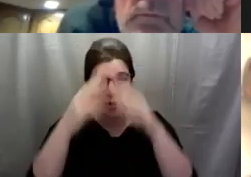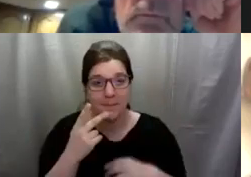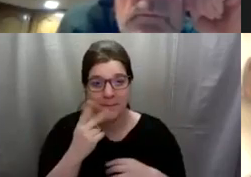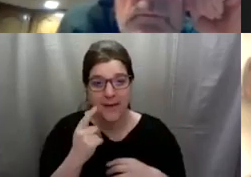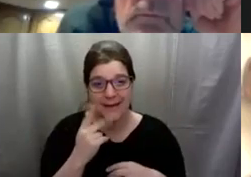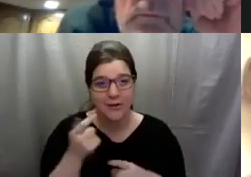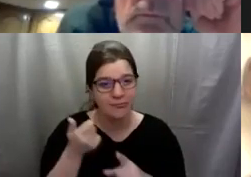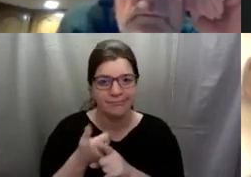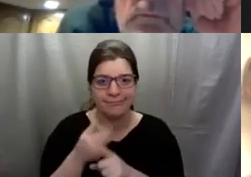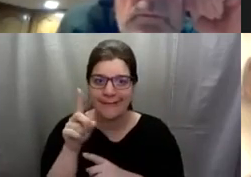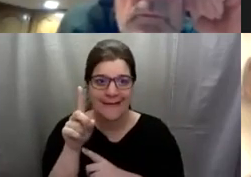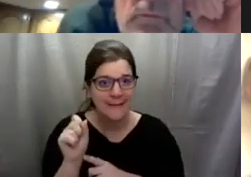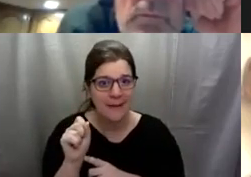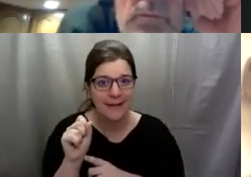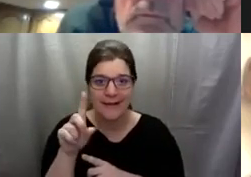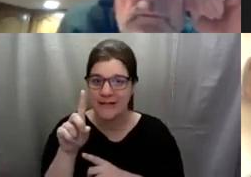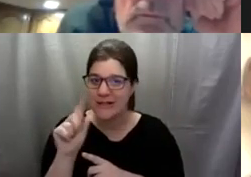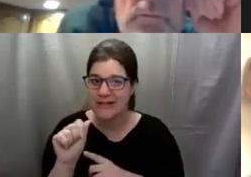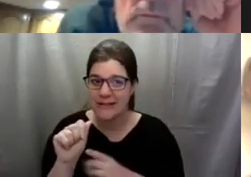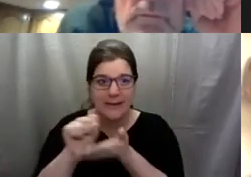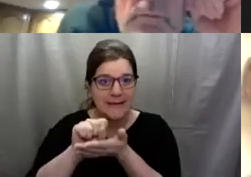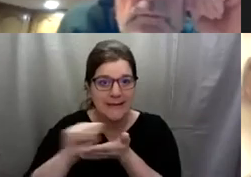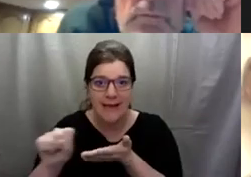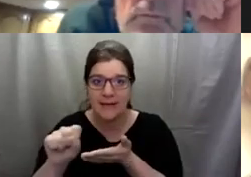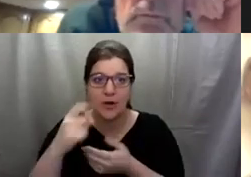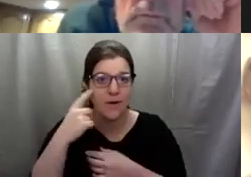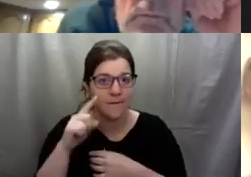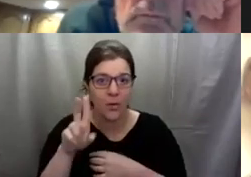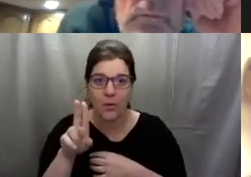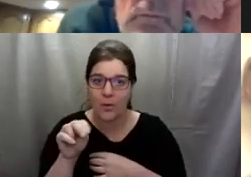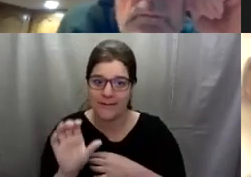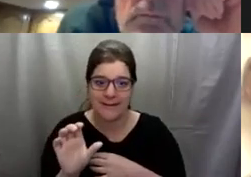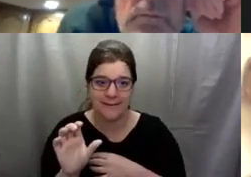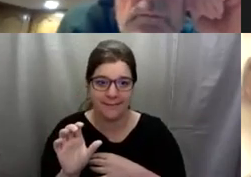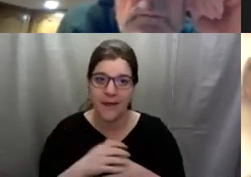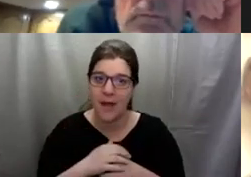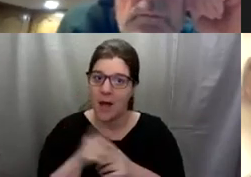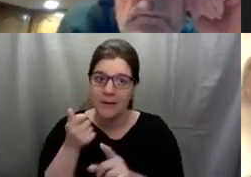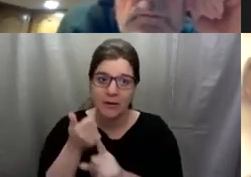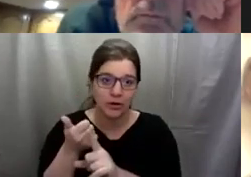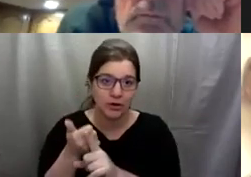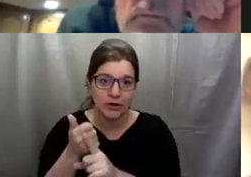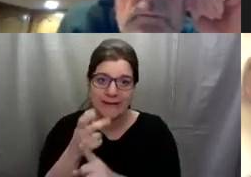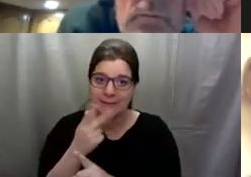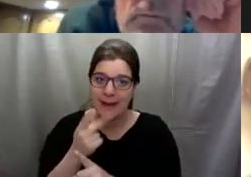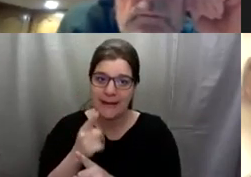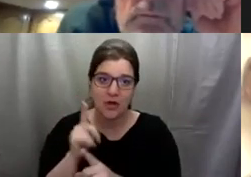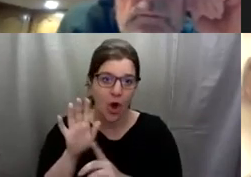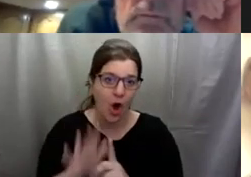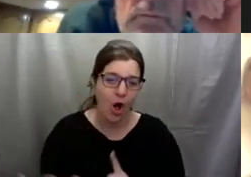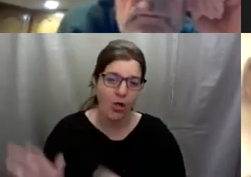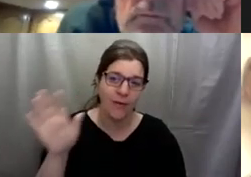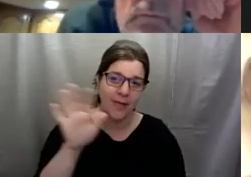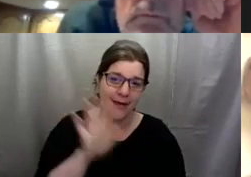disability saint of the United Methodist Church. She is She is all over the place and